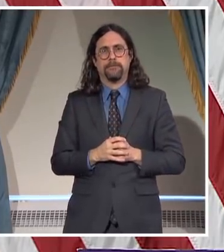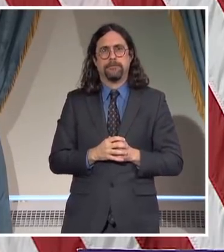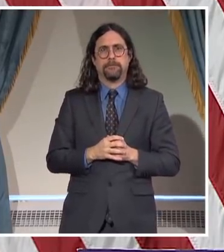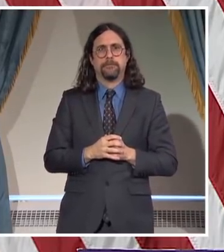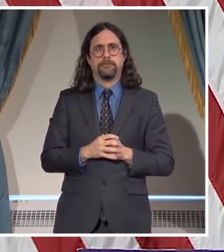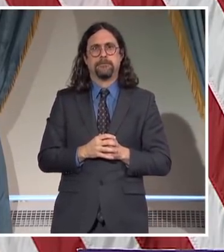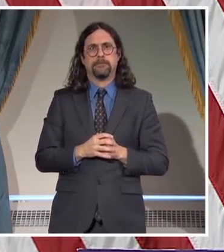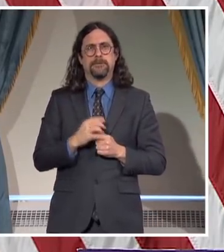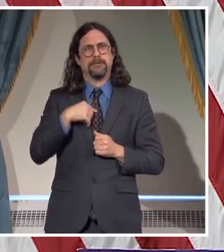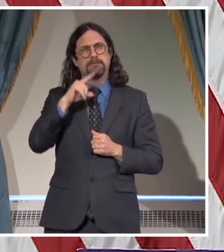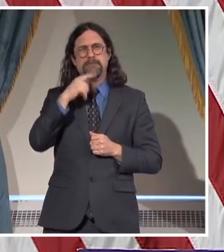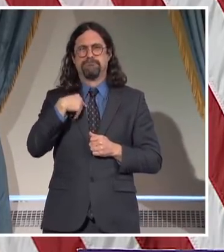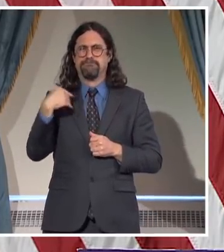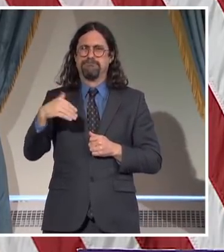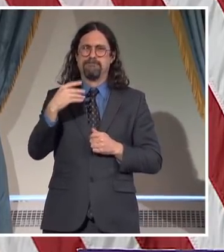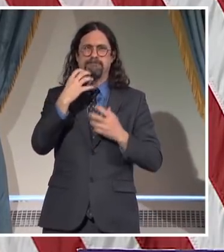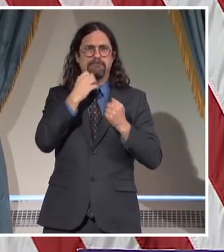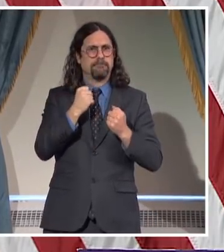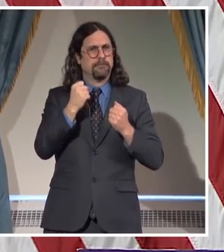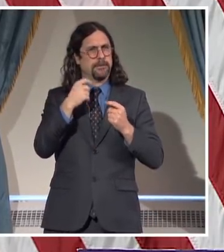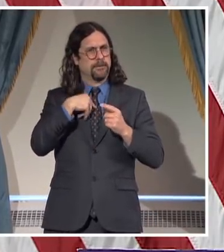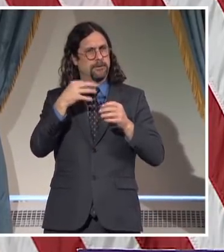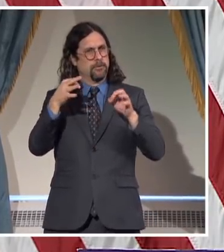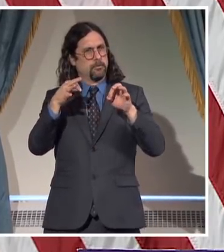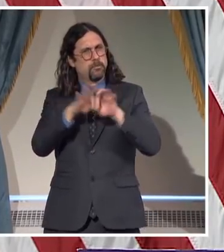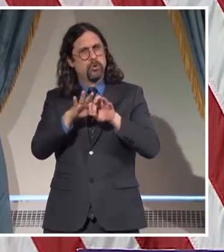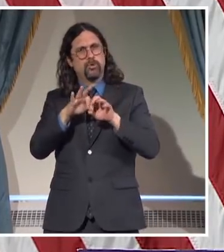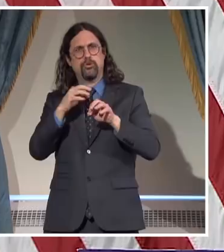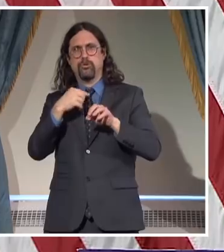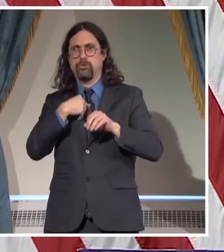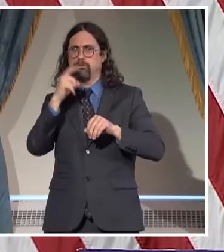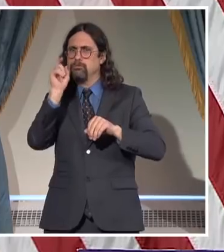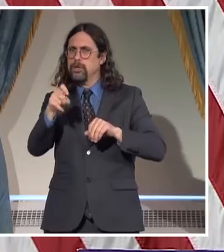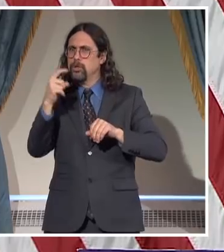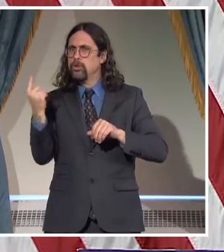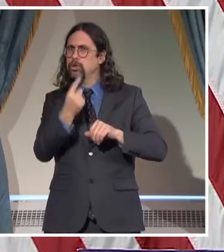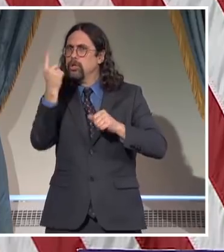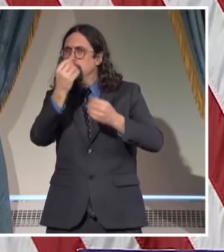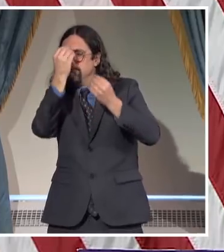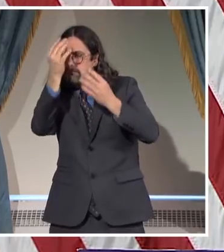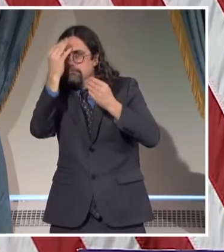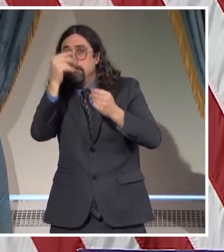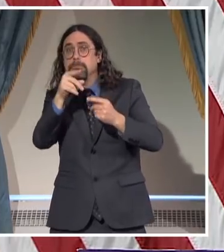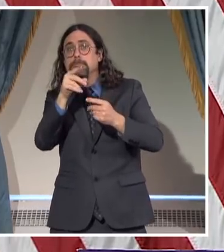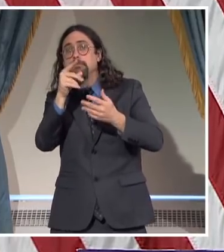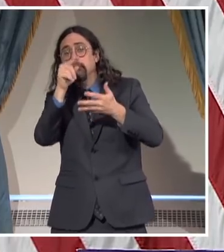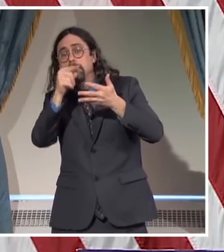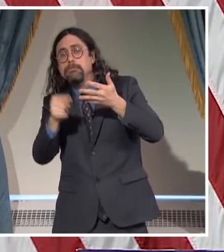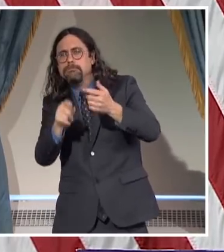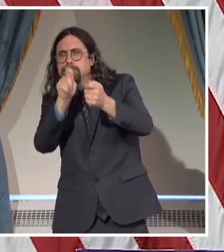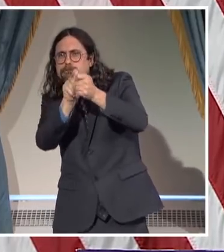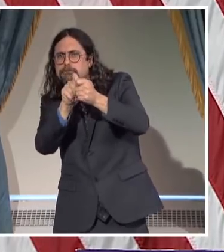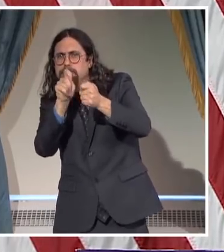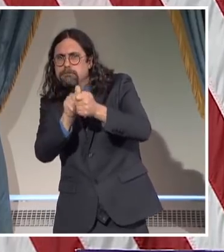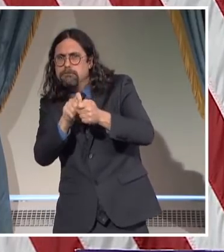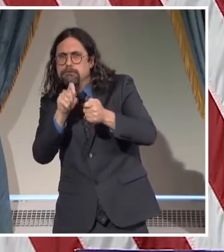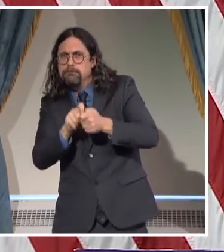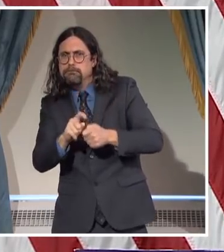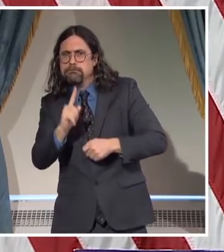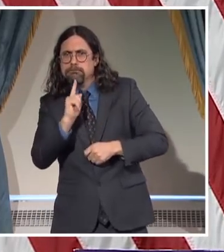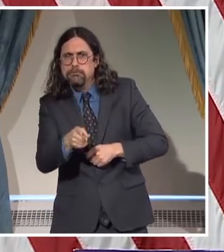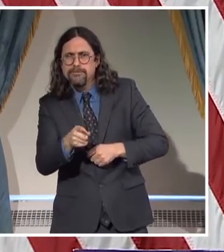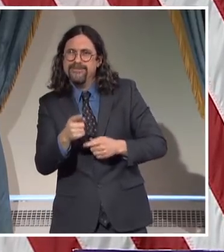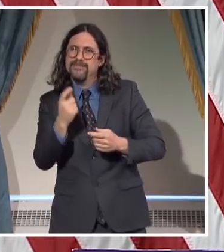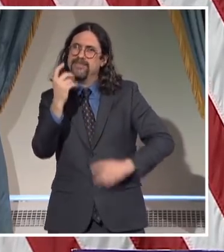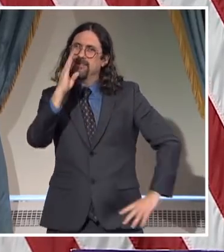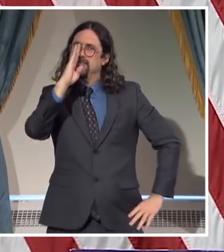I believe is 100% accurate, that I believe is crucial for New Yorkers to know, and